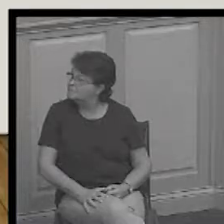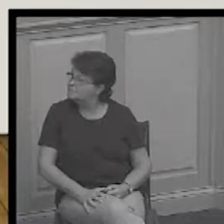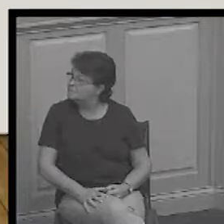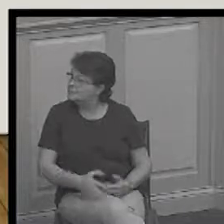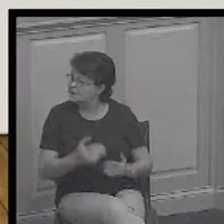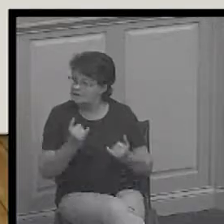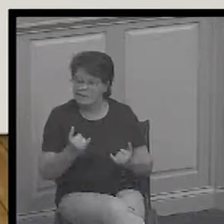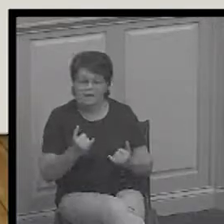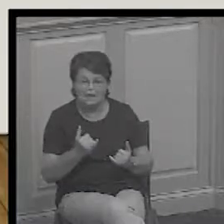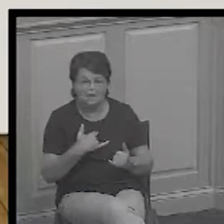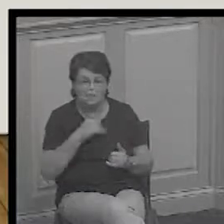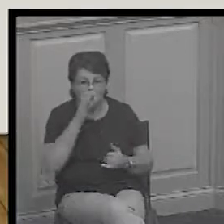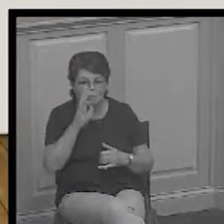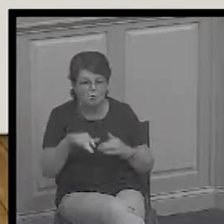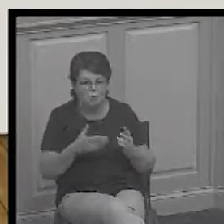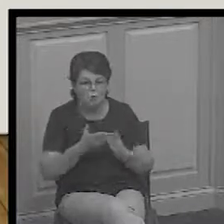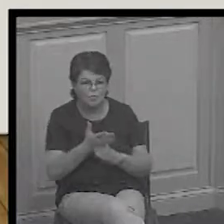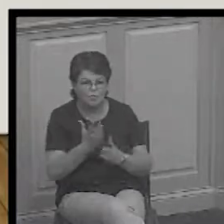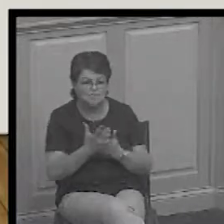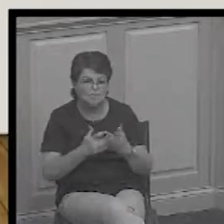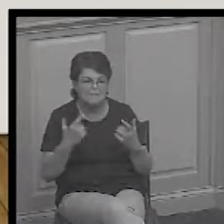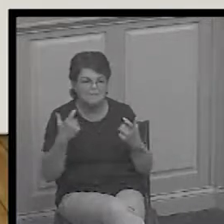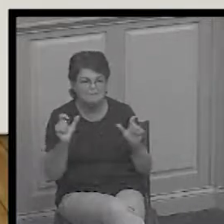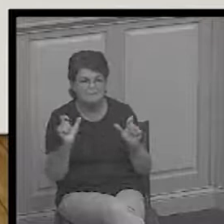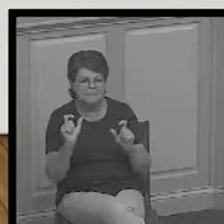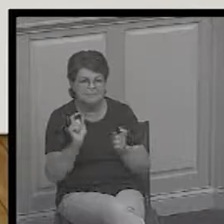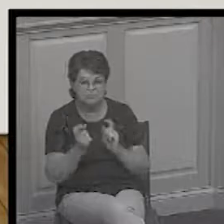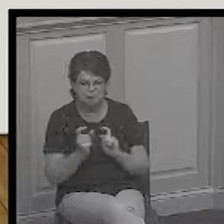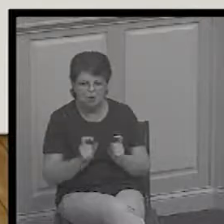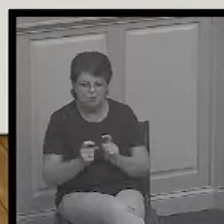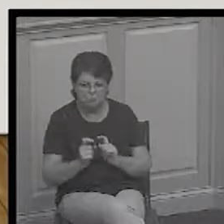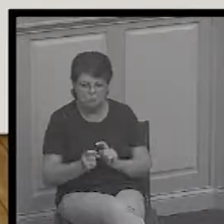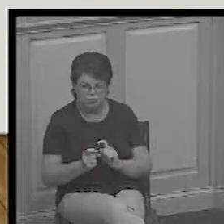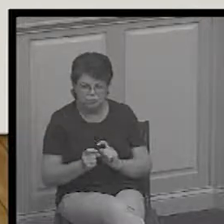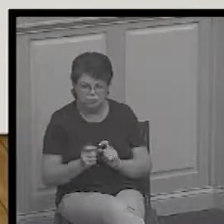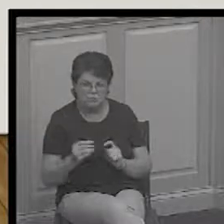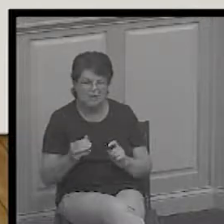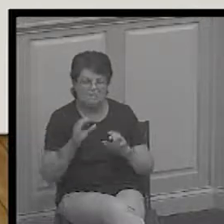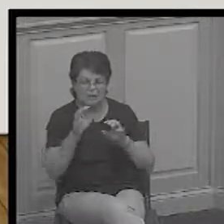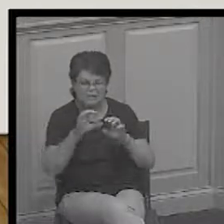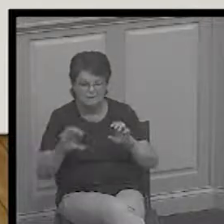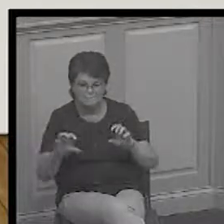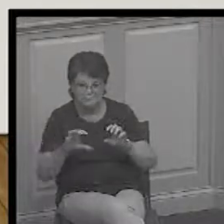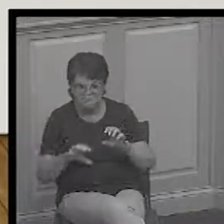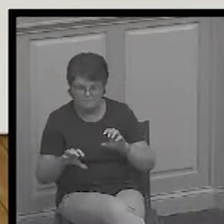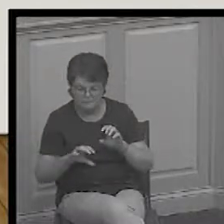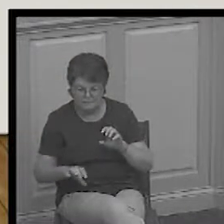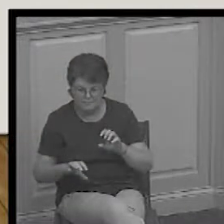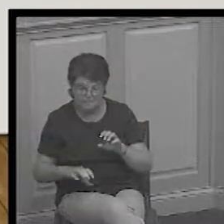All right, we're going to go through some of the significant changes, and then we'll break it down by section, and then